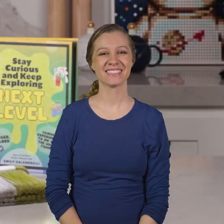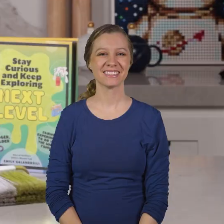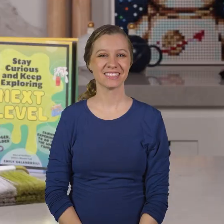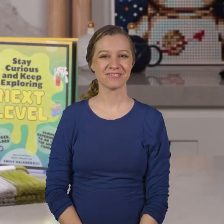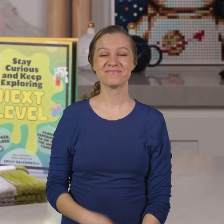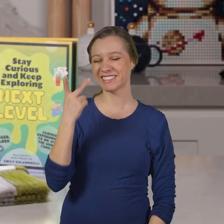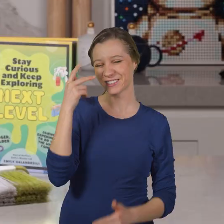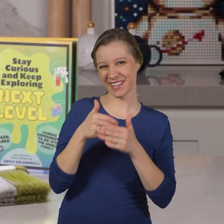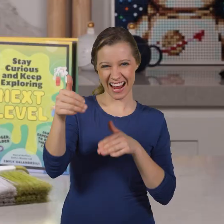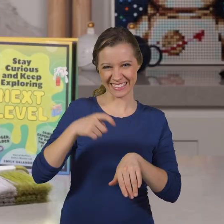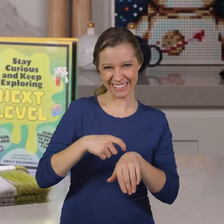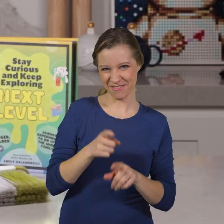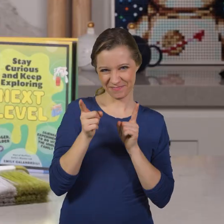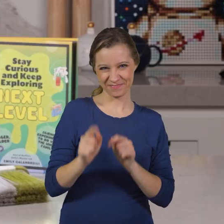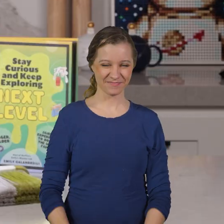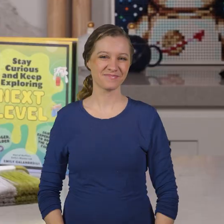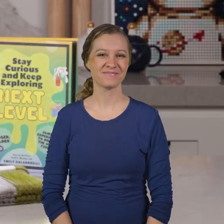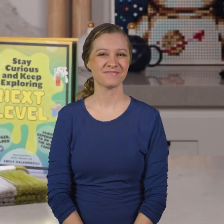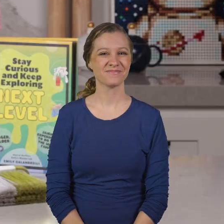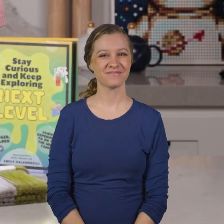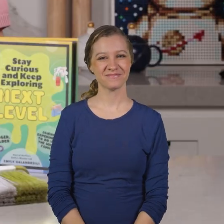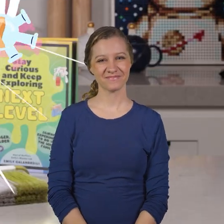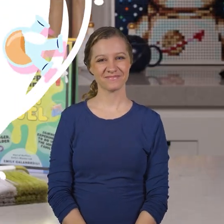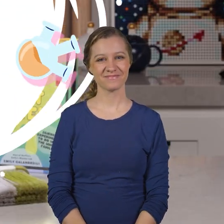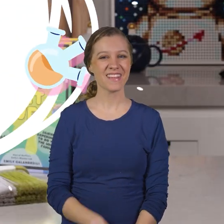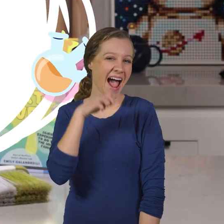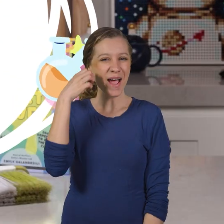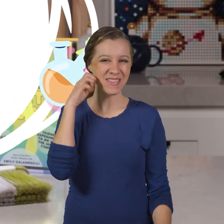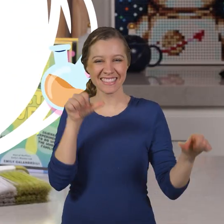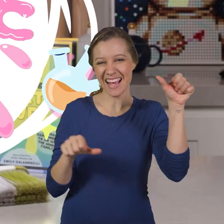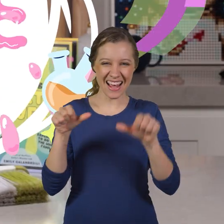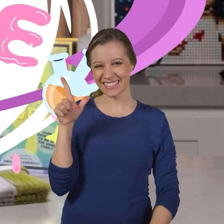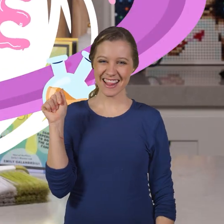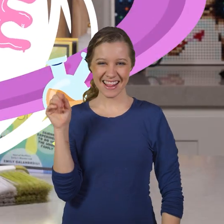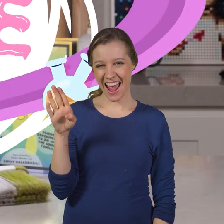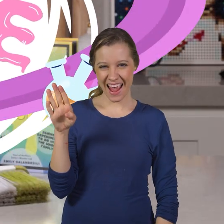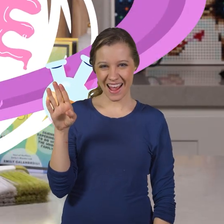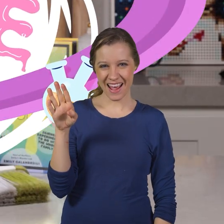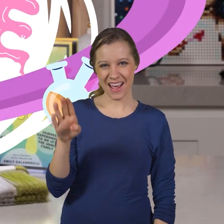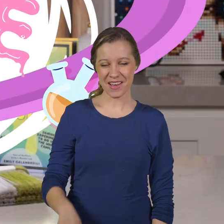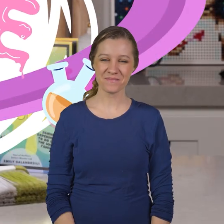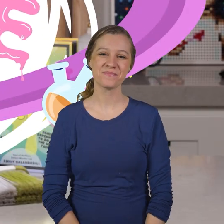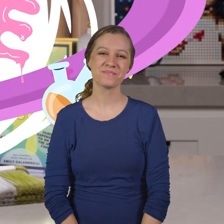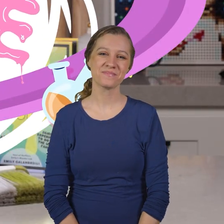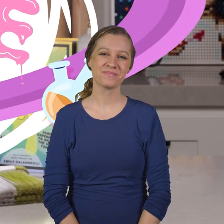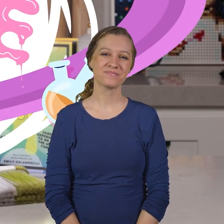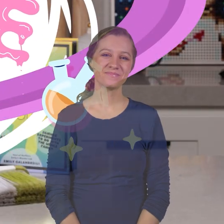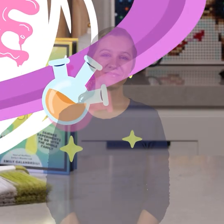exploring. I'll see you next time. Emily's Science Lab.